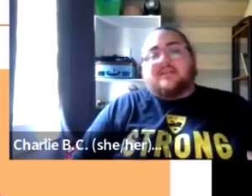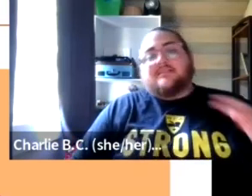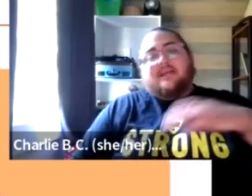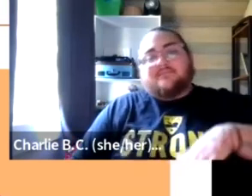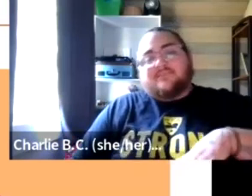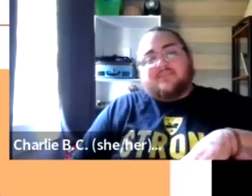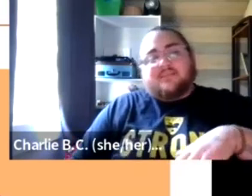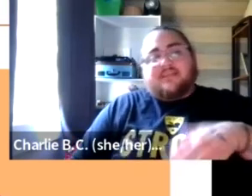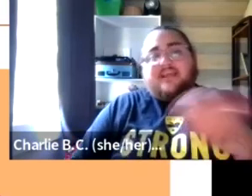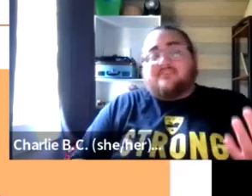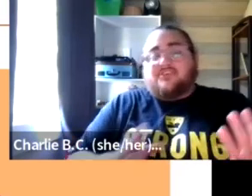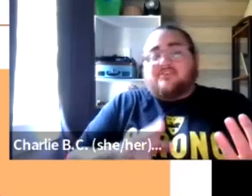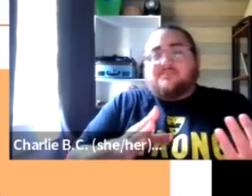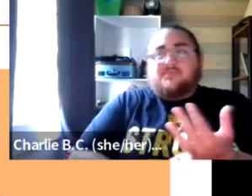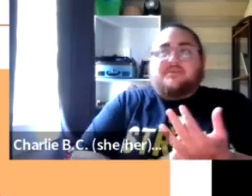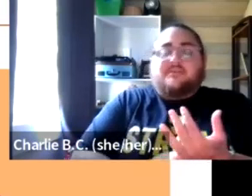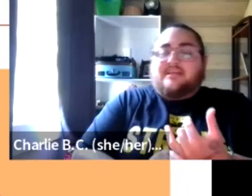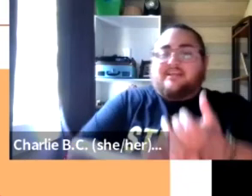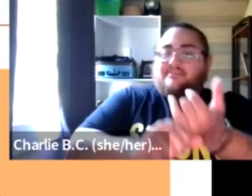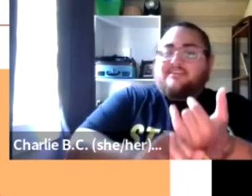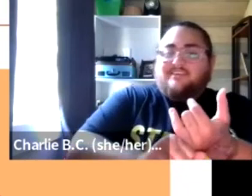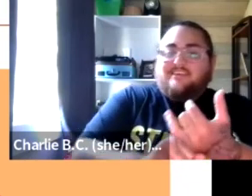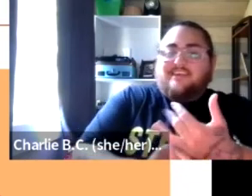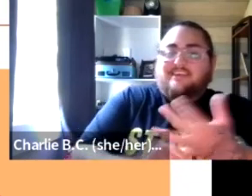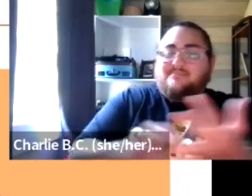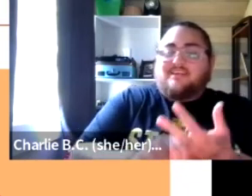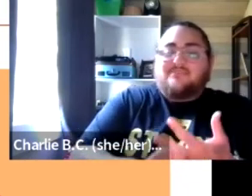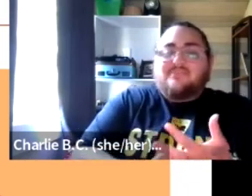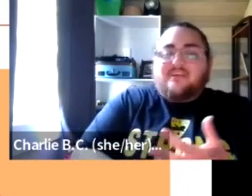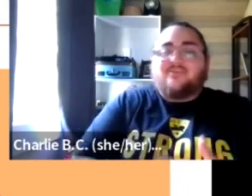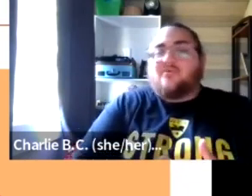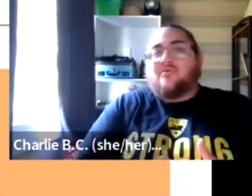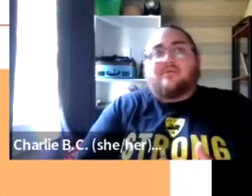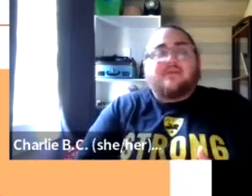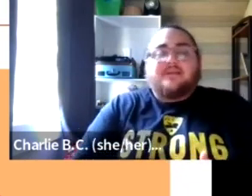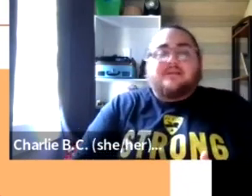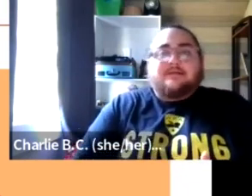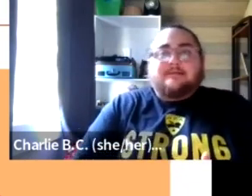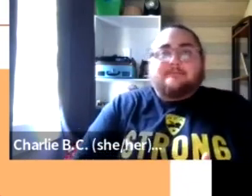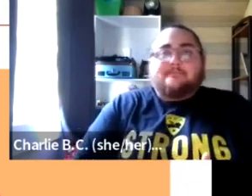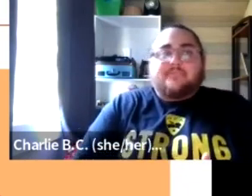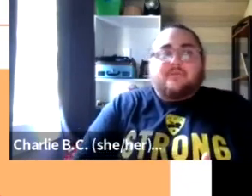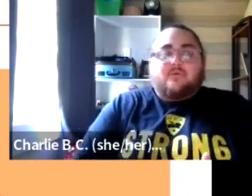so a lot of the times they have to choose between getting evicted and keeping that youth there, or